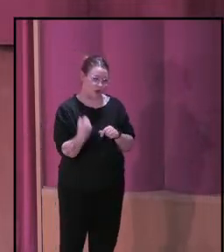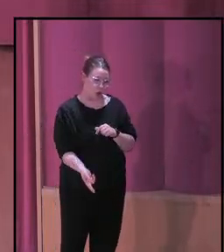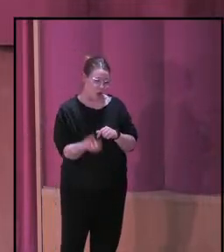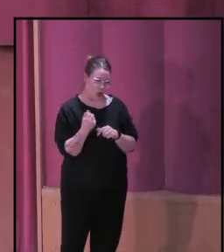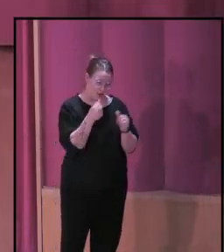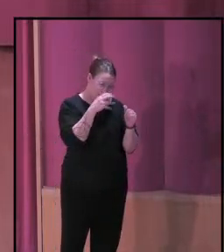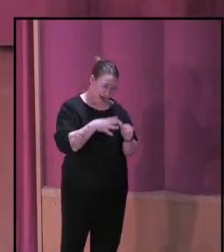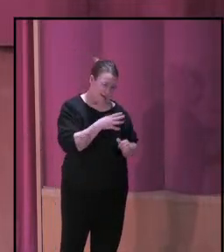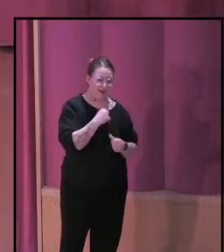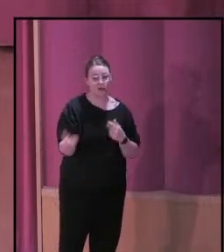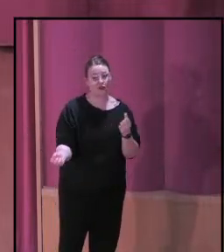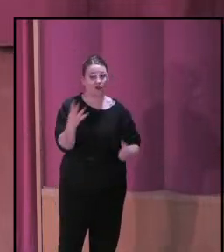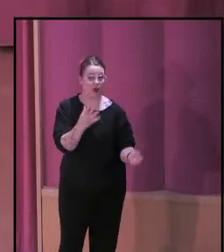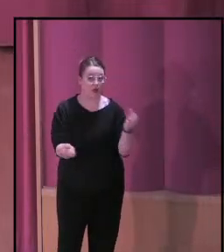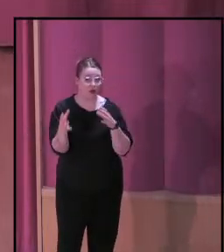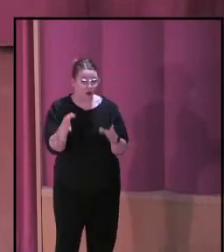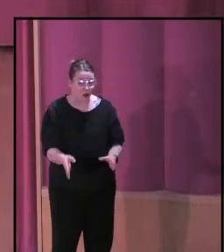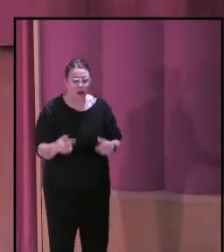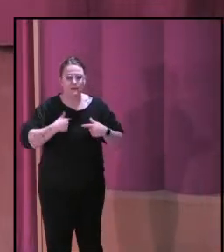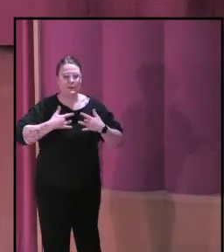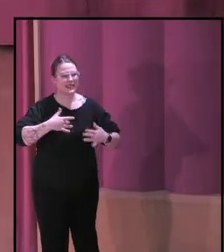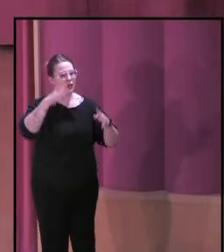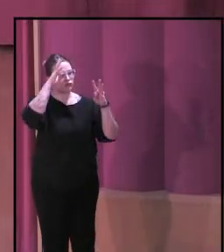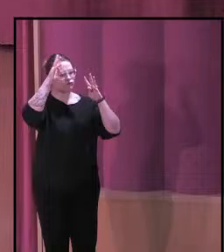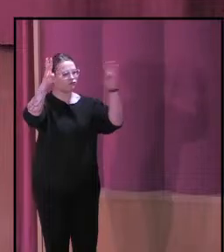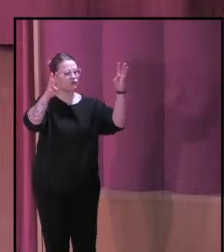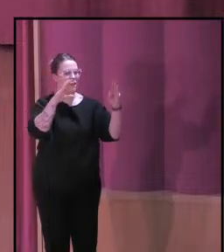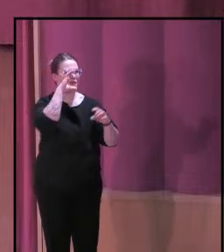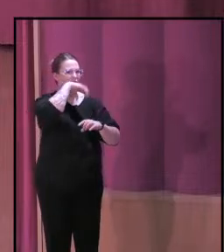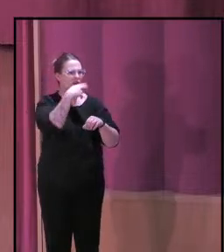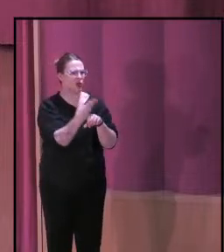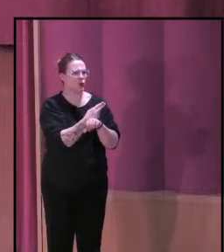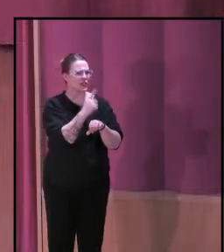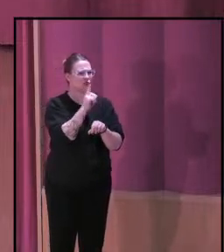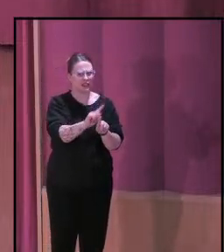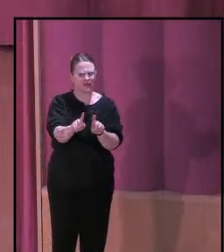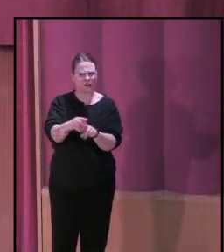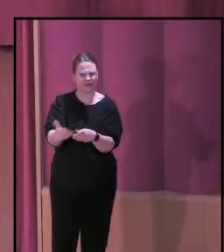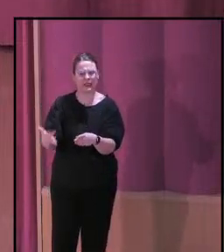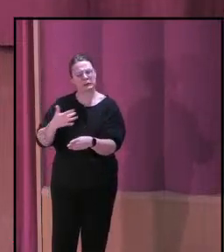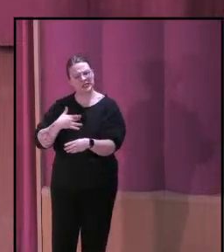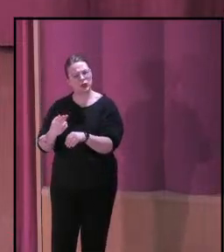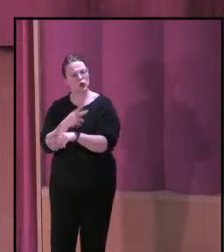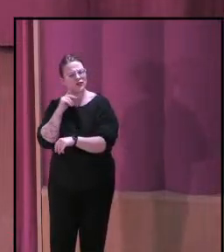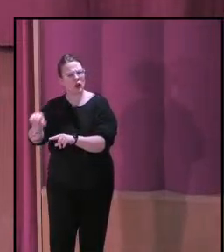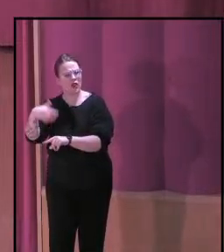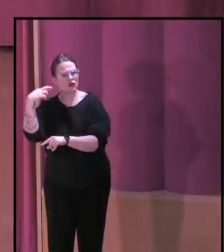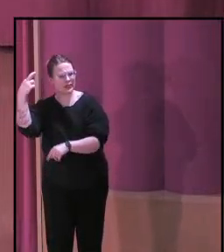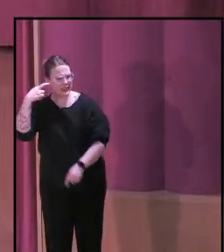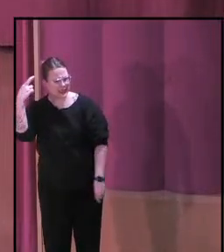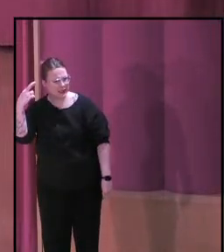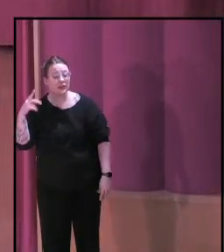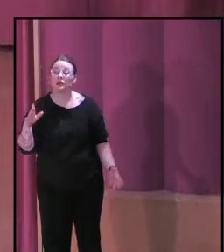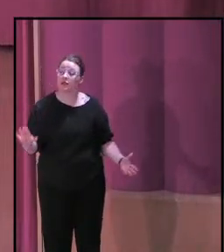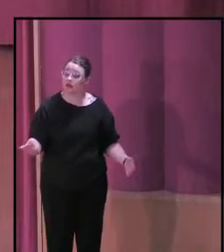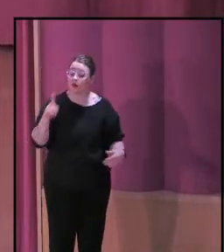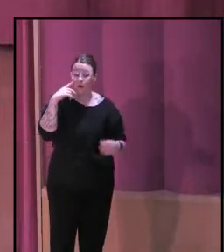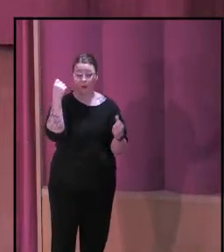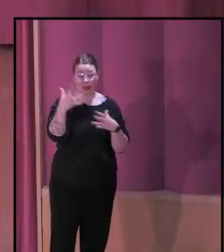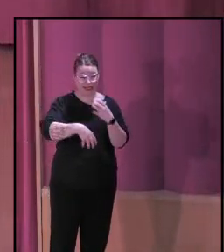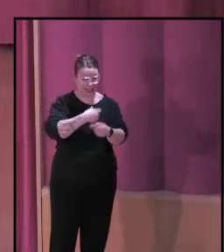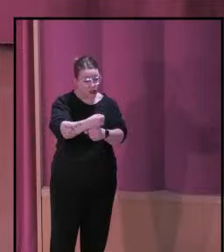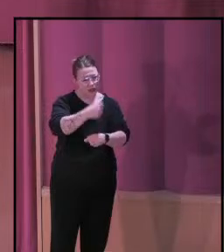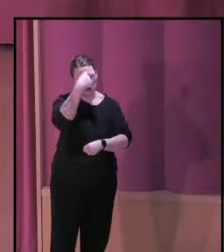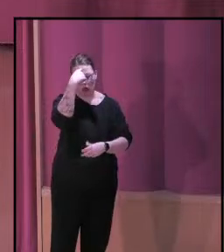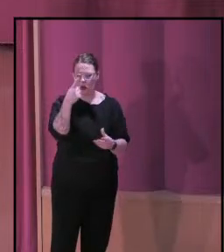is I tend to come up with unusual uses for everyday objects. And For years, I felt like a regular